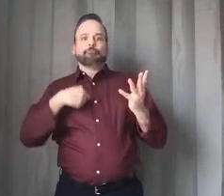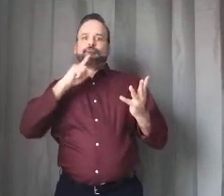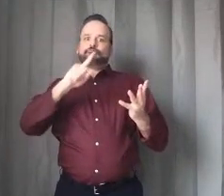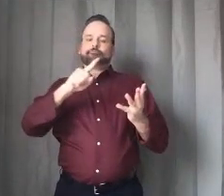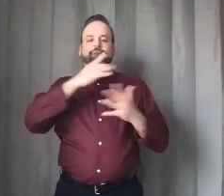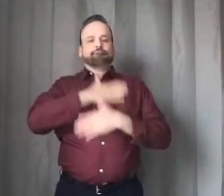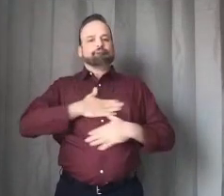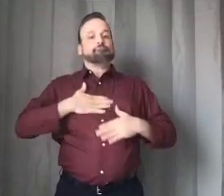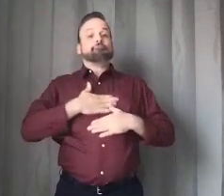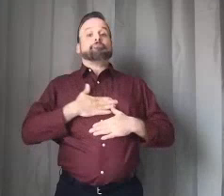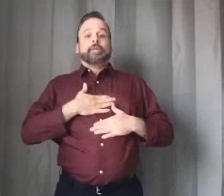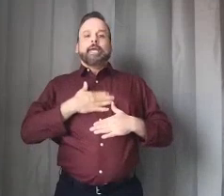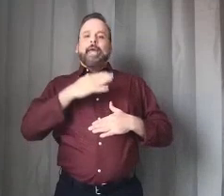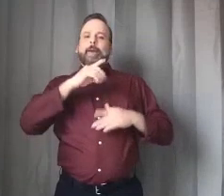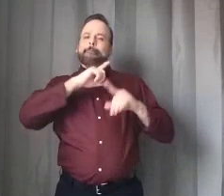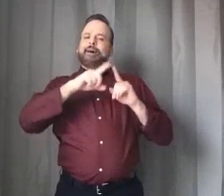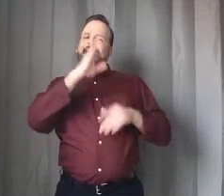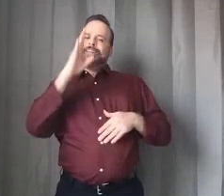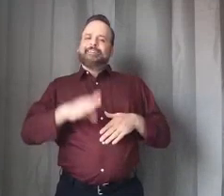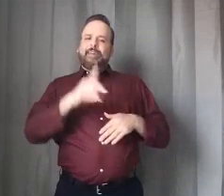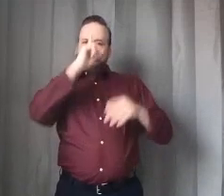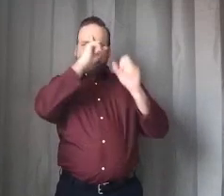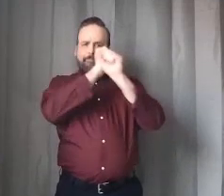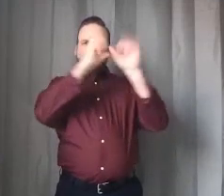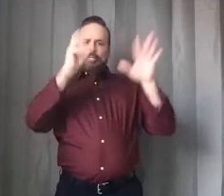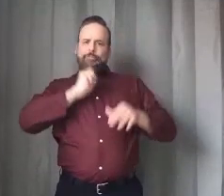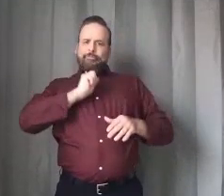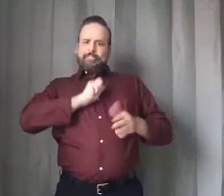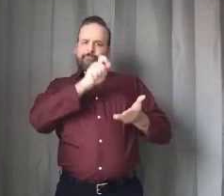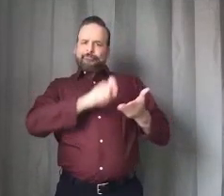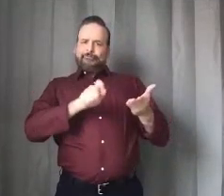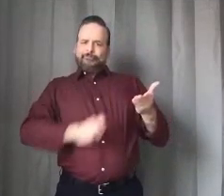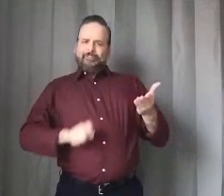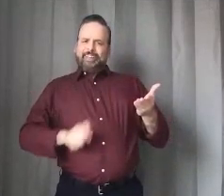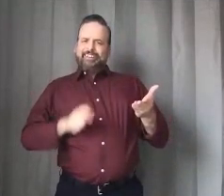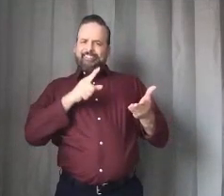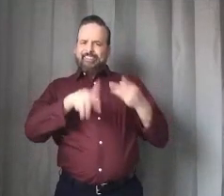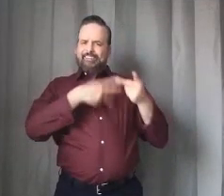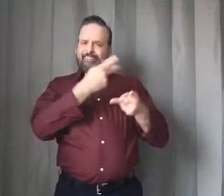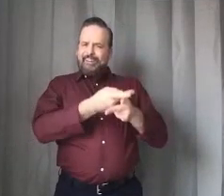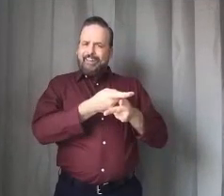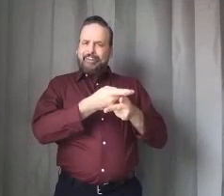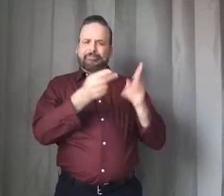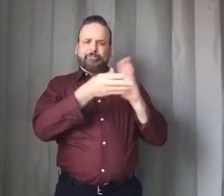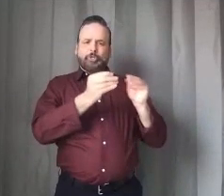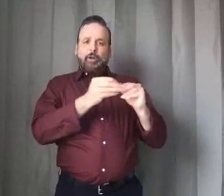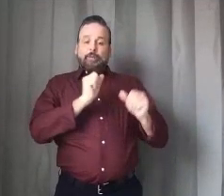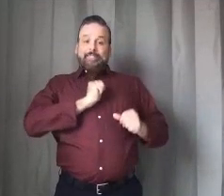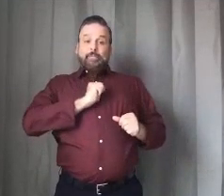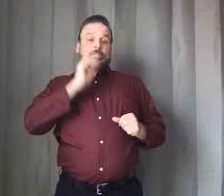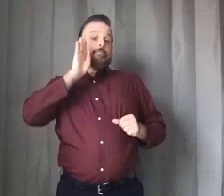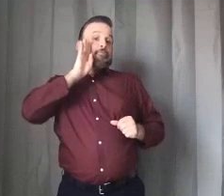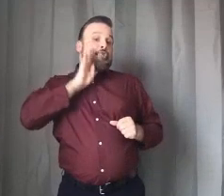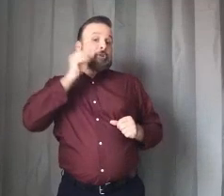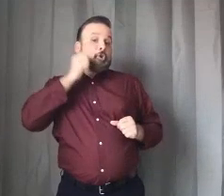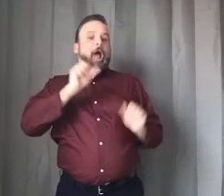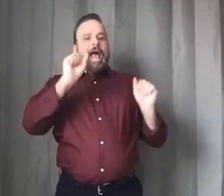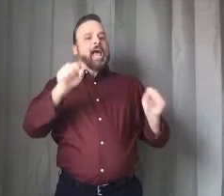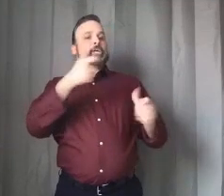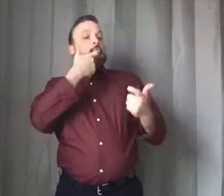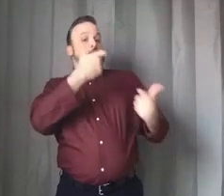saw myself in that space. So I think as a brown girl, I thought it was something for me to watch, but